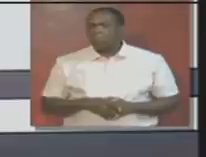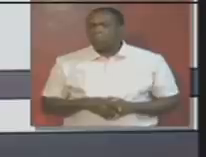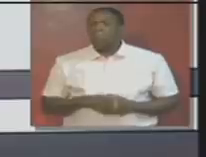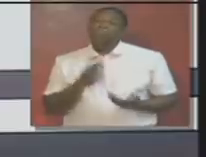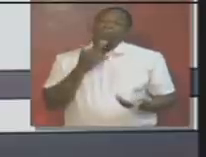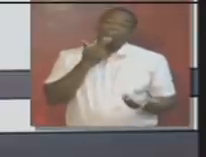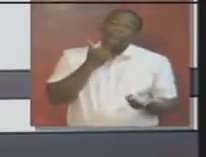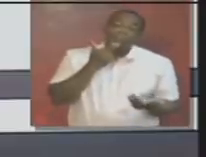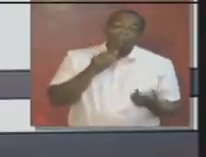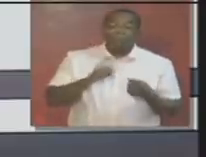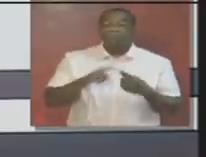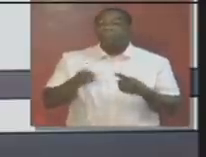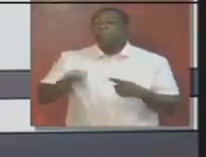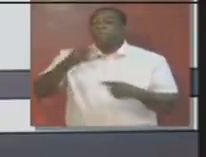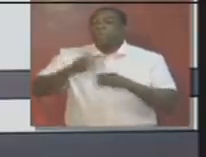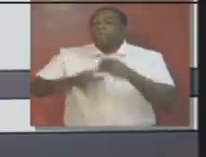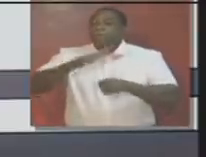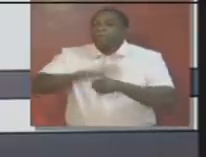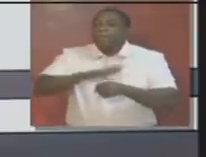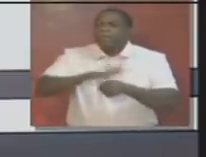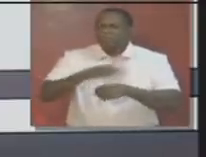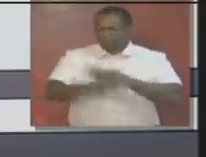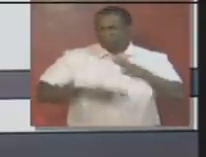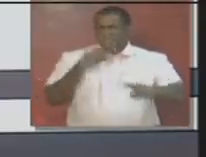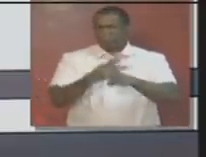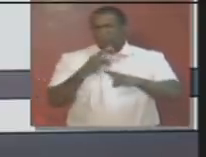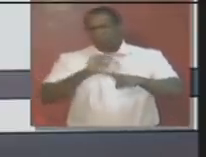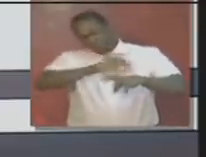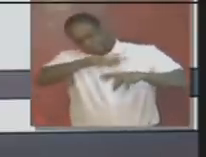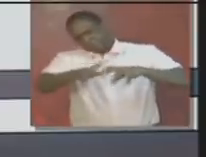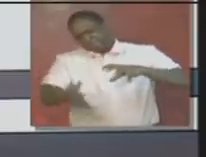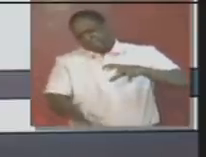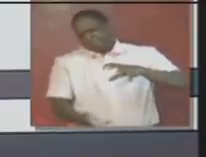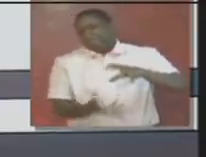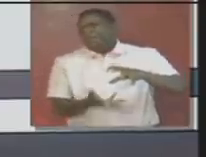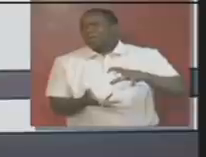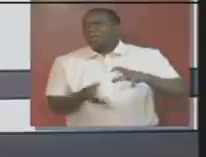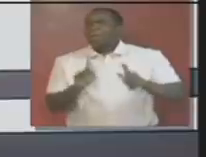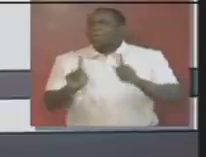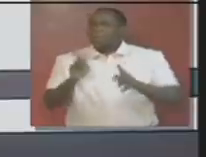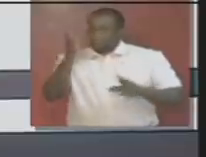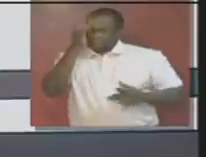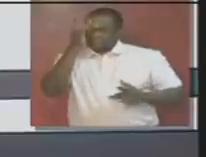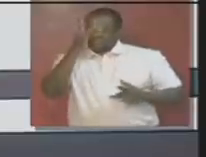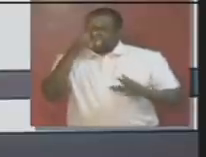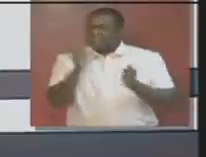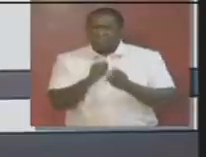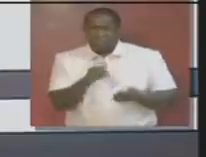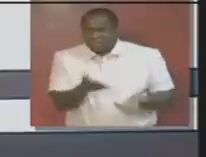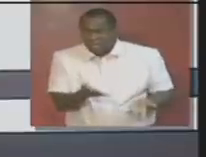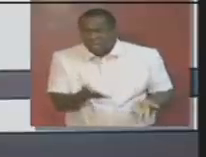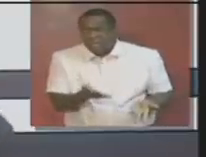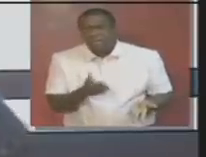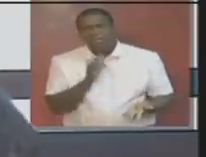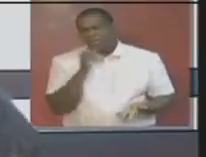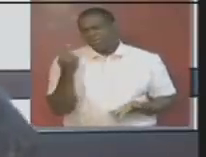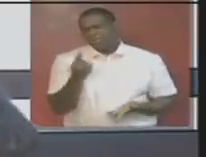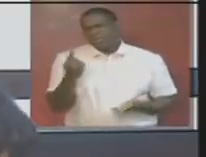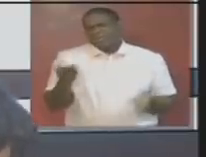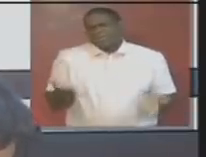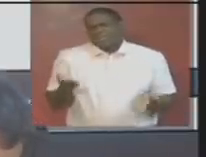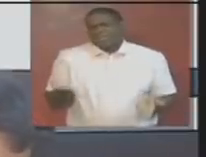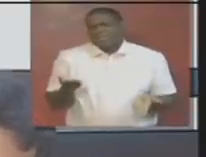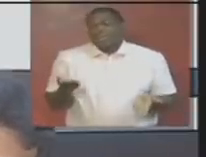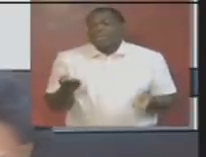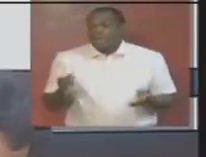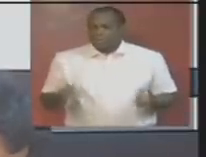diabetes, hypertension, and obesity are worldwide health issues. And obesity is you